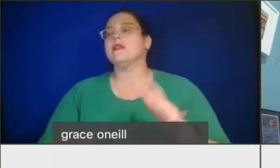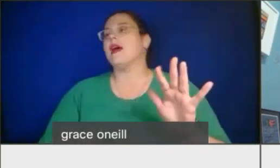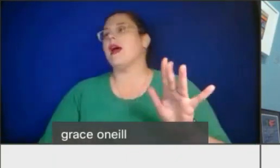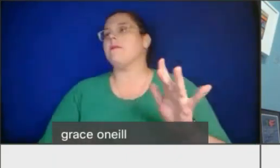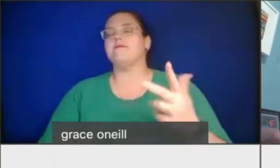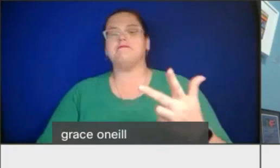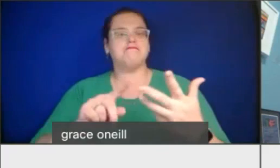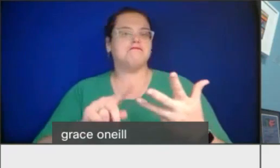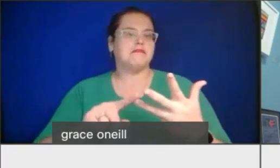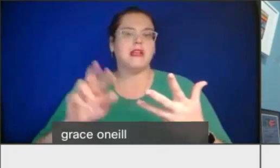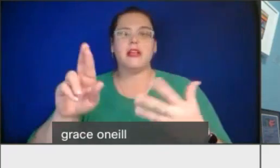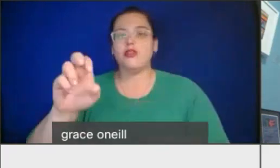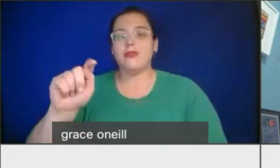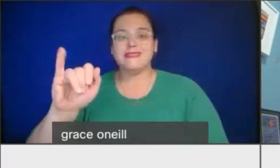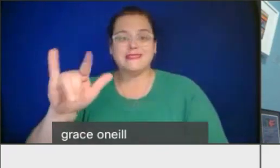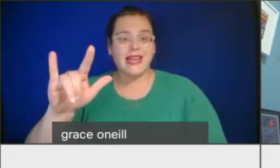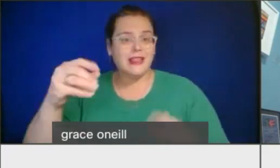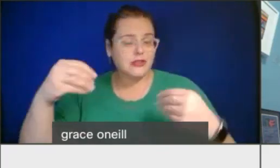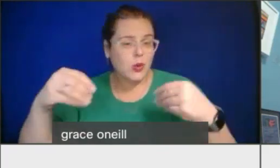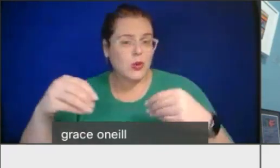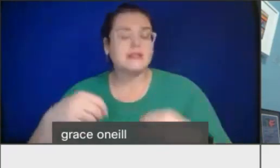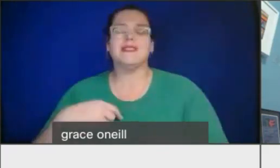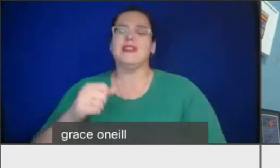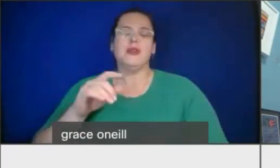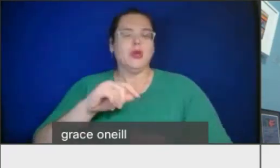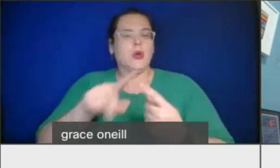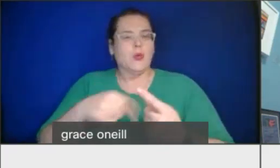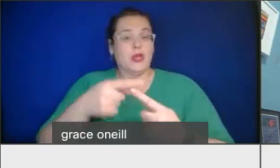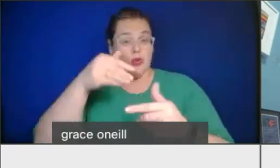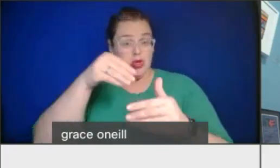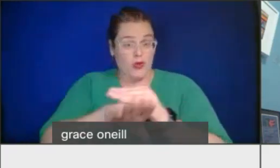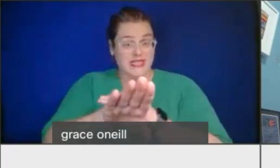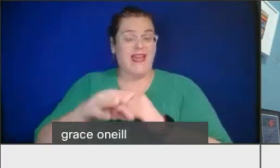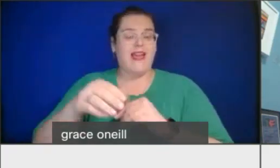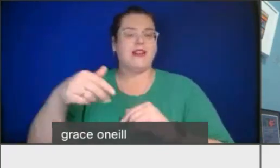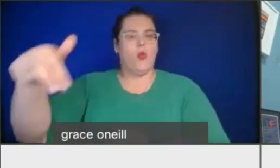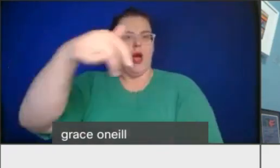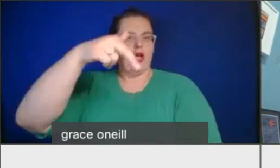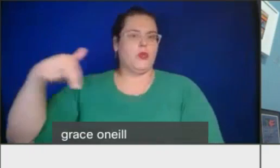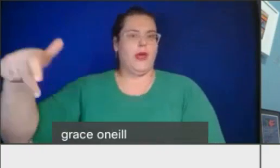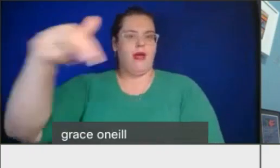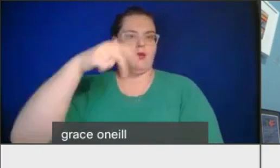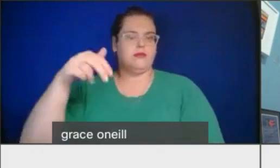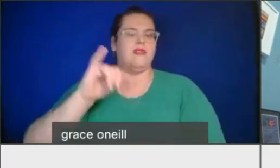retail stores, the kinds of places where when you go inside, you're moving around.